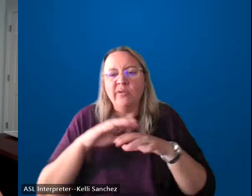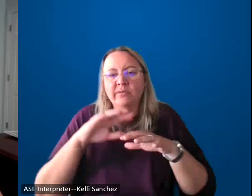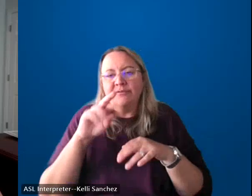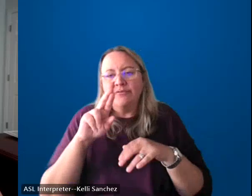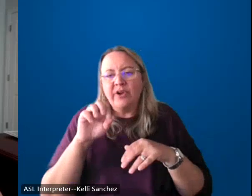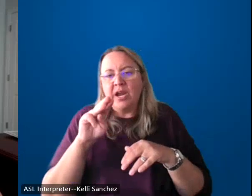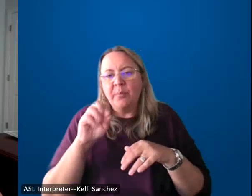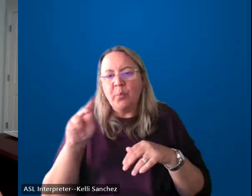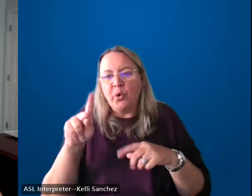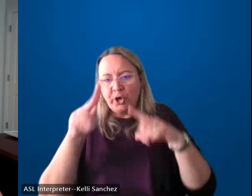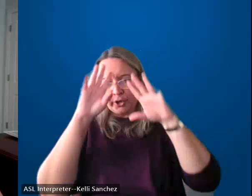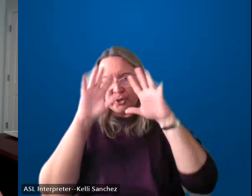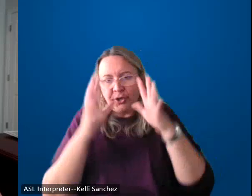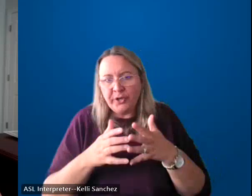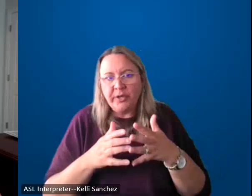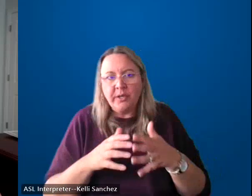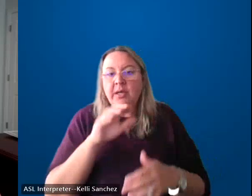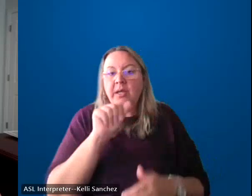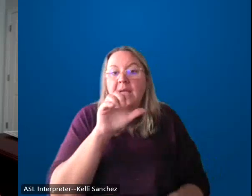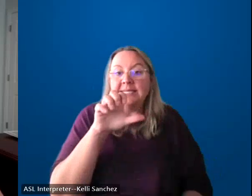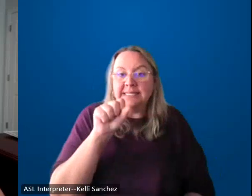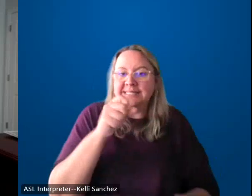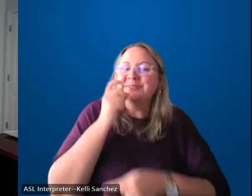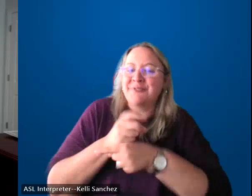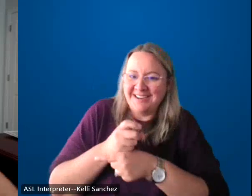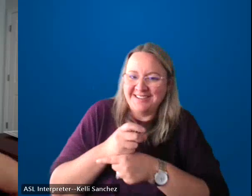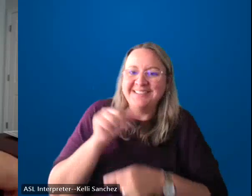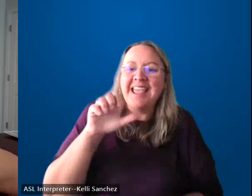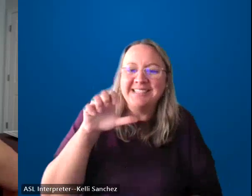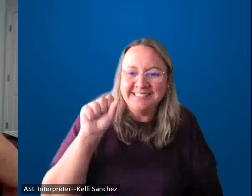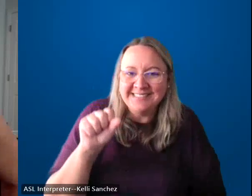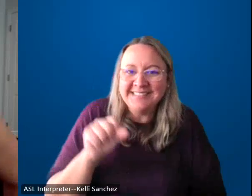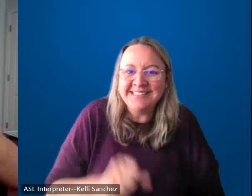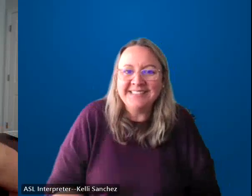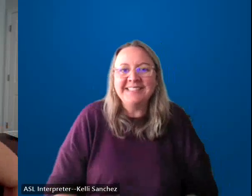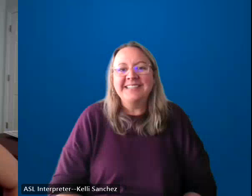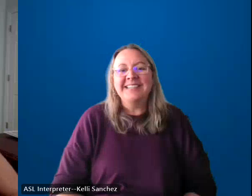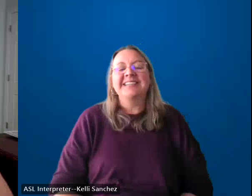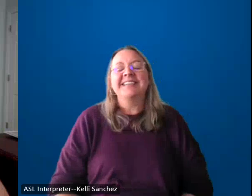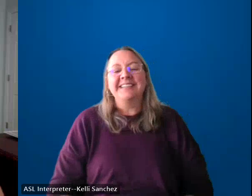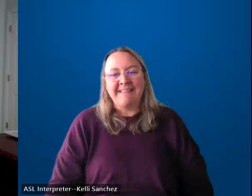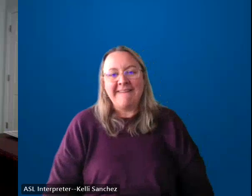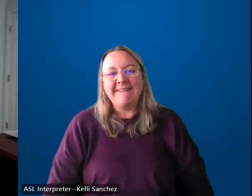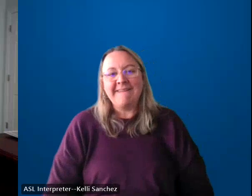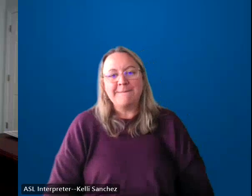Y'all probably know it. ACEs. Thank you. Thank you, yes.